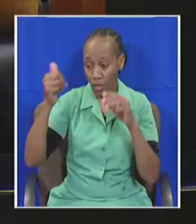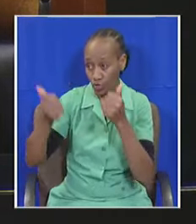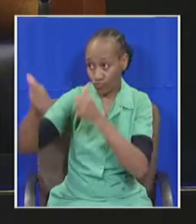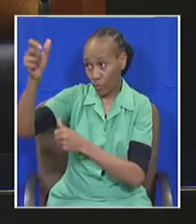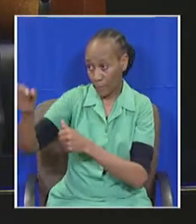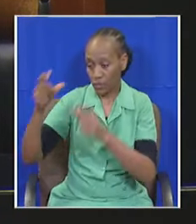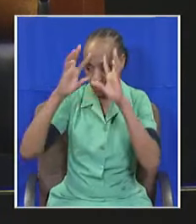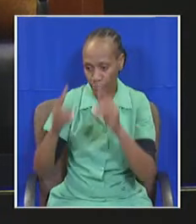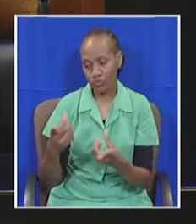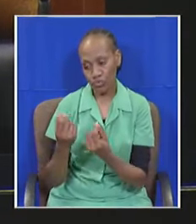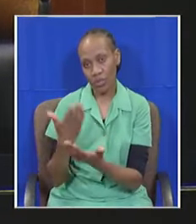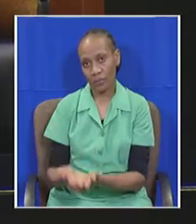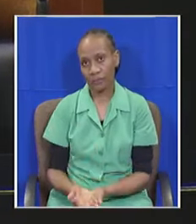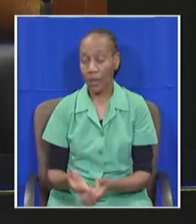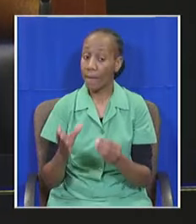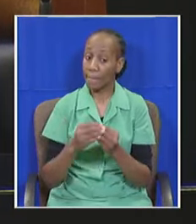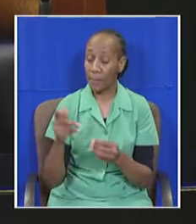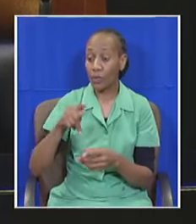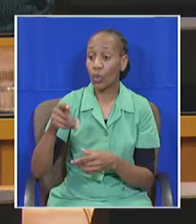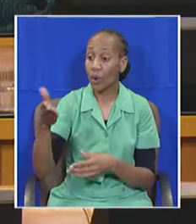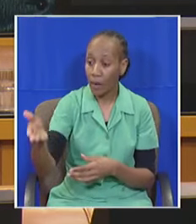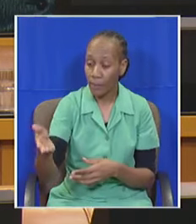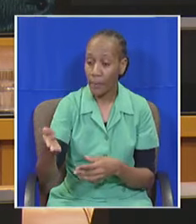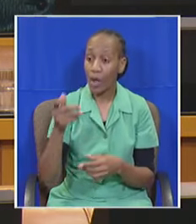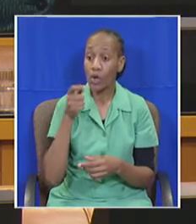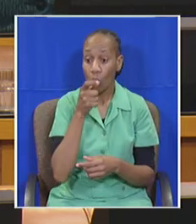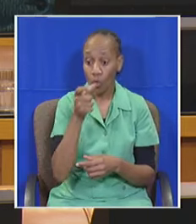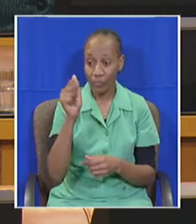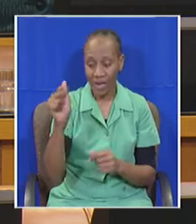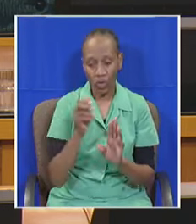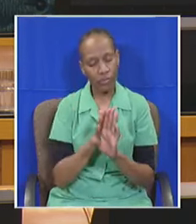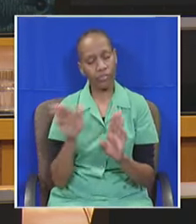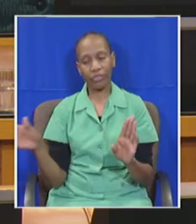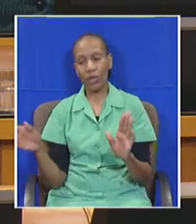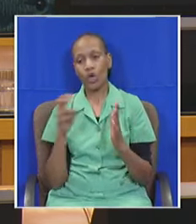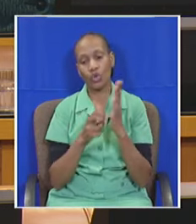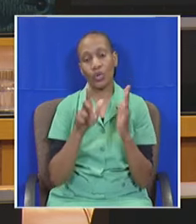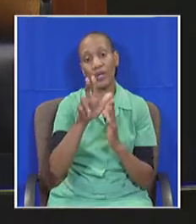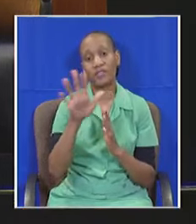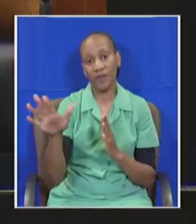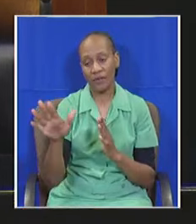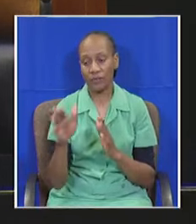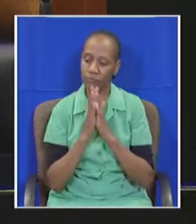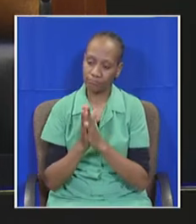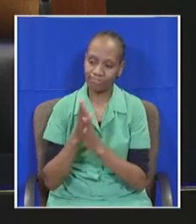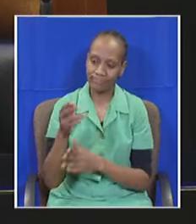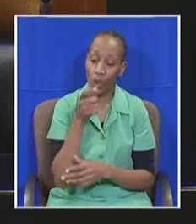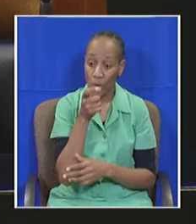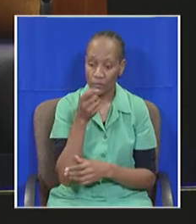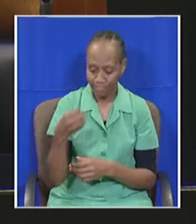Honorable Pluama, your statement was a clear violation of Rule 85, and I must ask you to withdraw that remark.